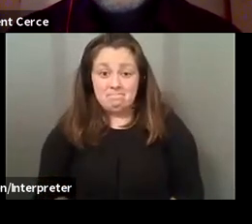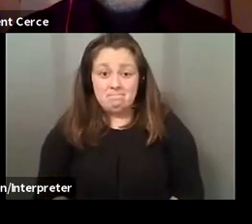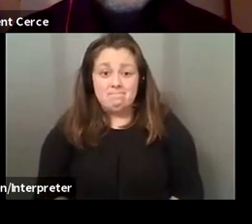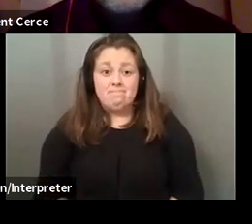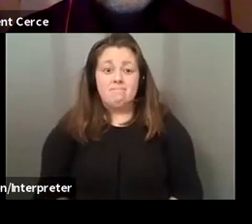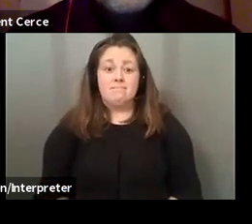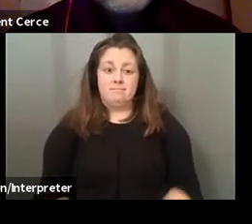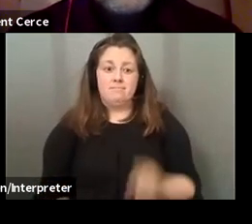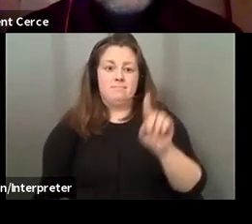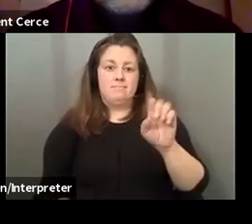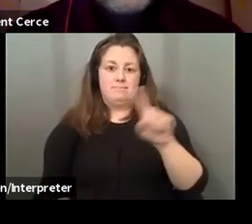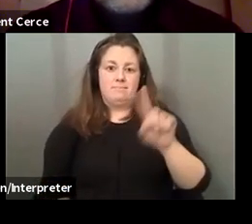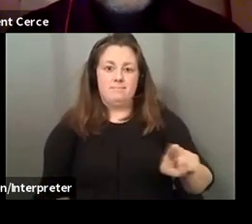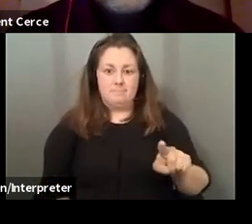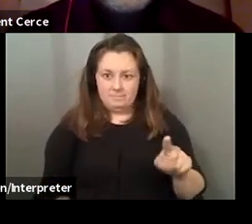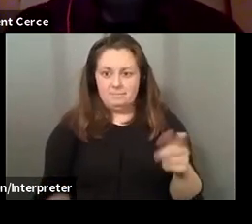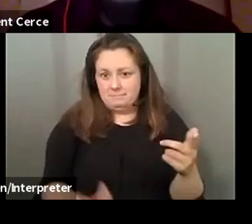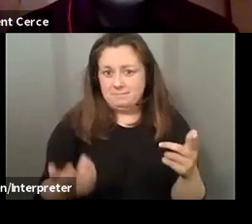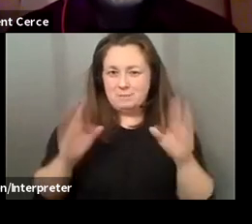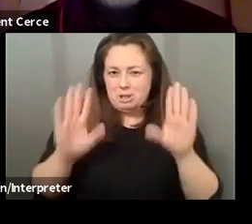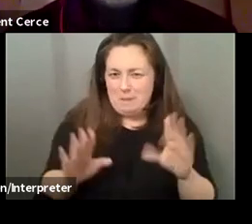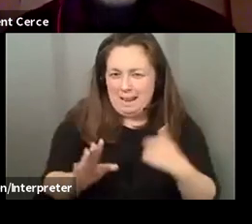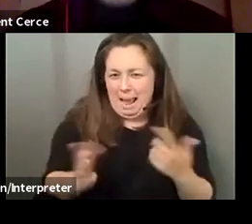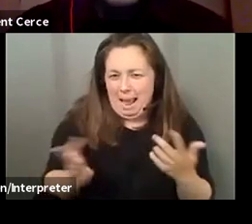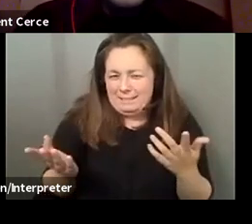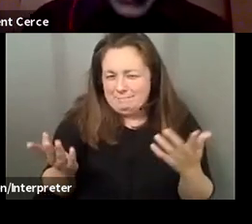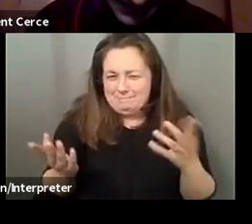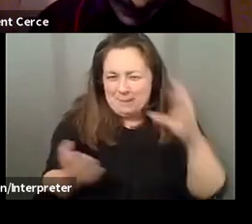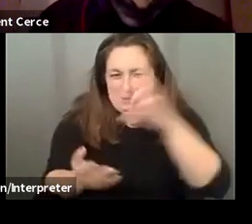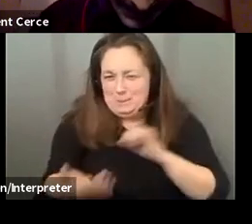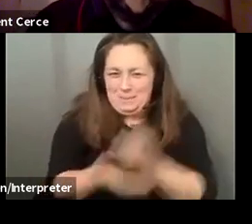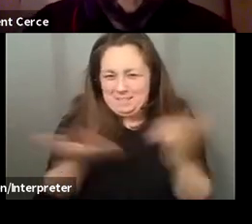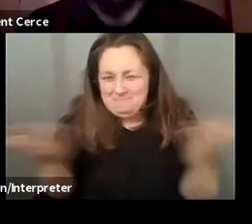Great. I hate to say I would have assumed that, but I did kind of assume that to be honest.